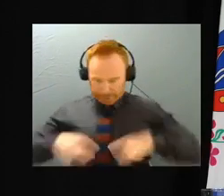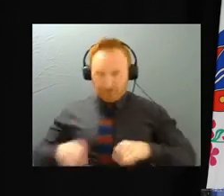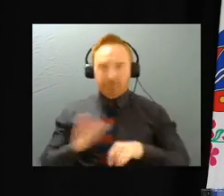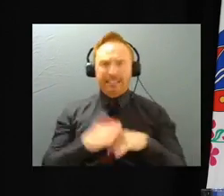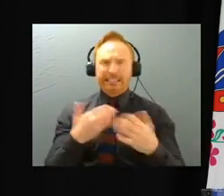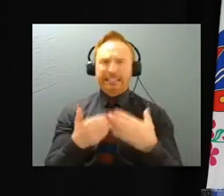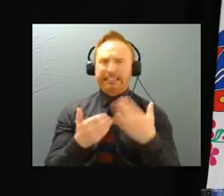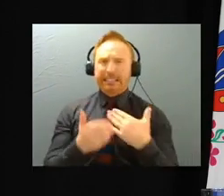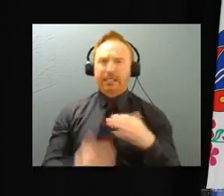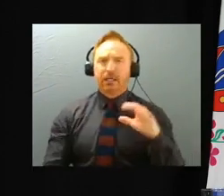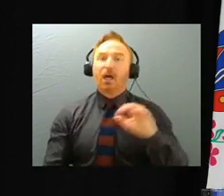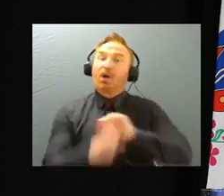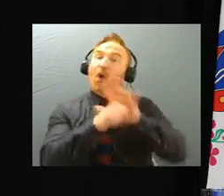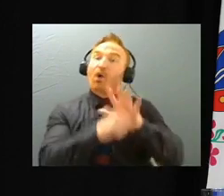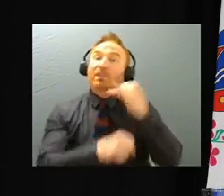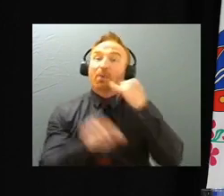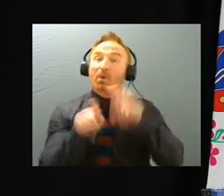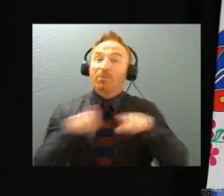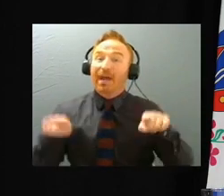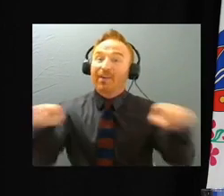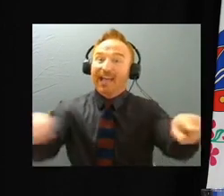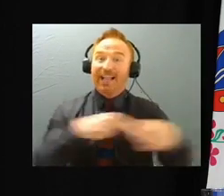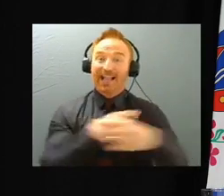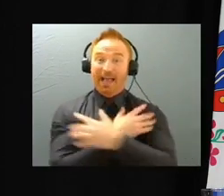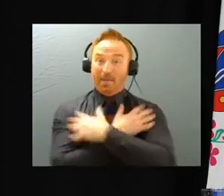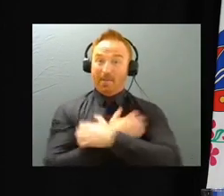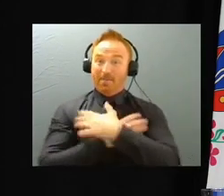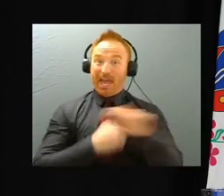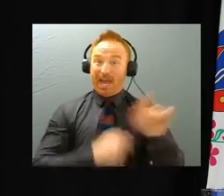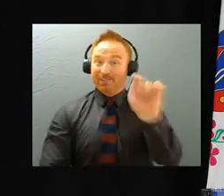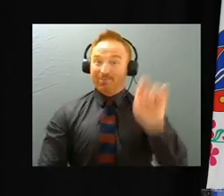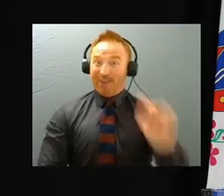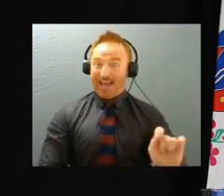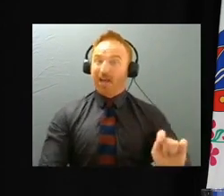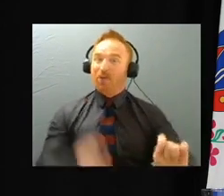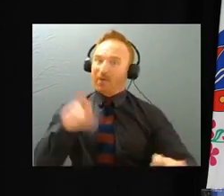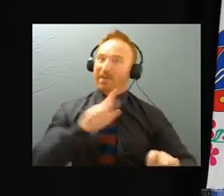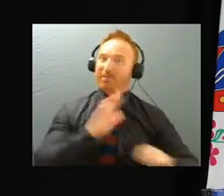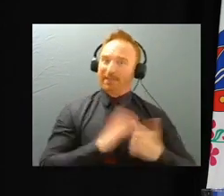bear spray, we would surely be more protected as we washed away our pain.